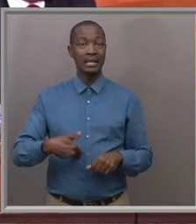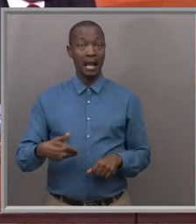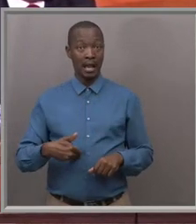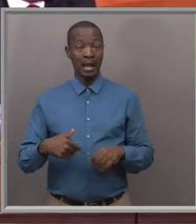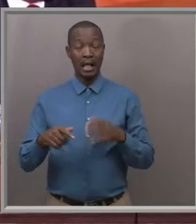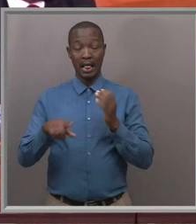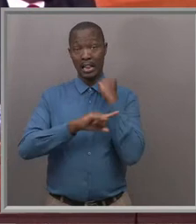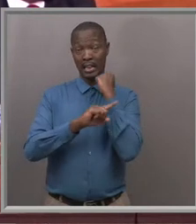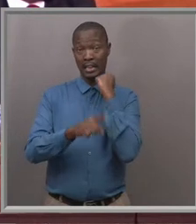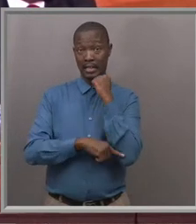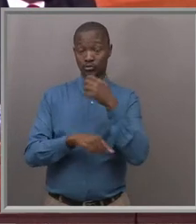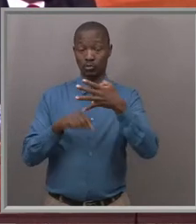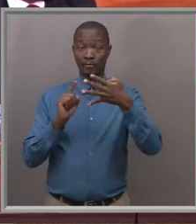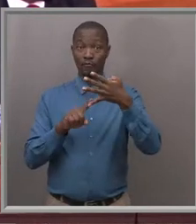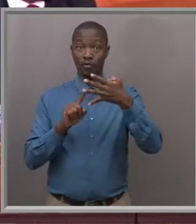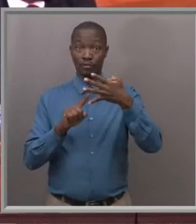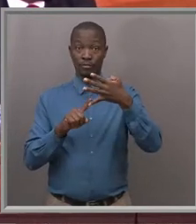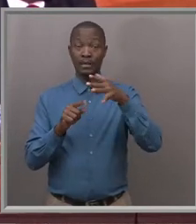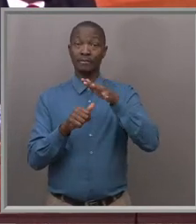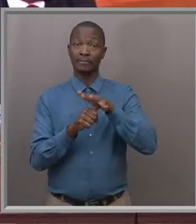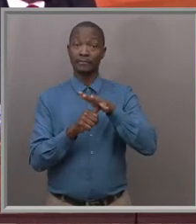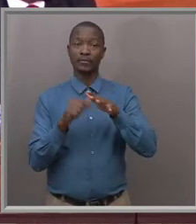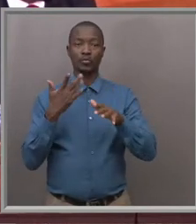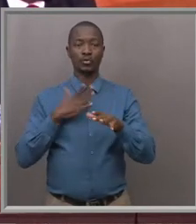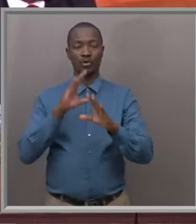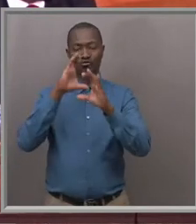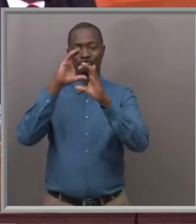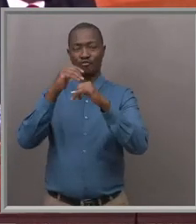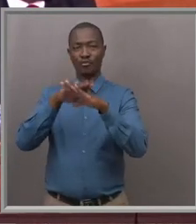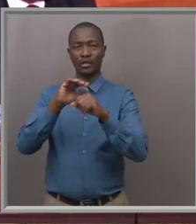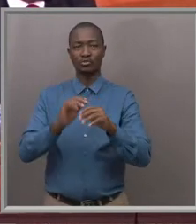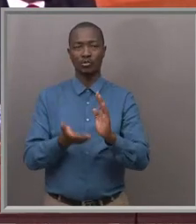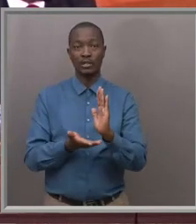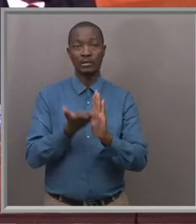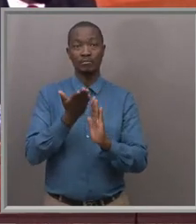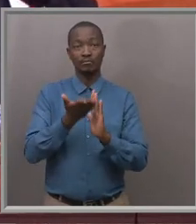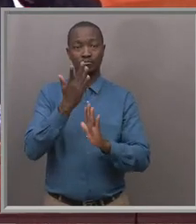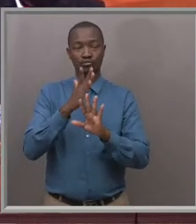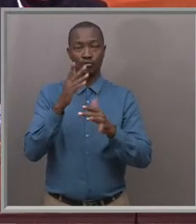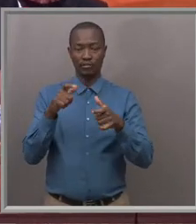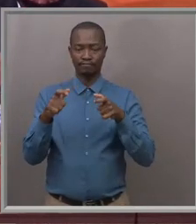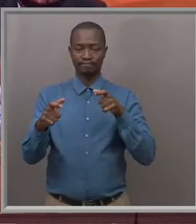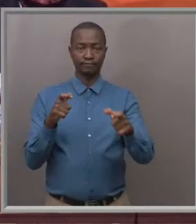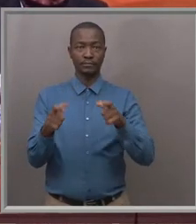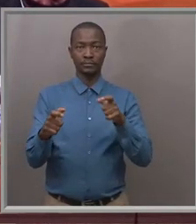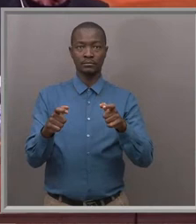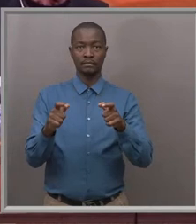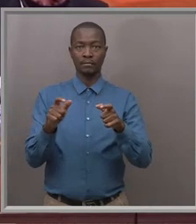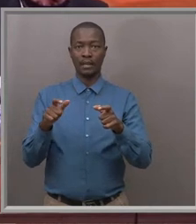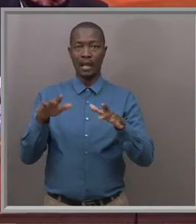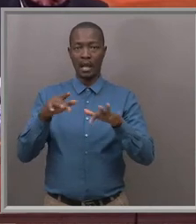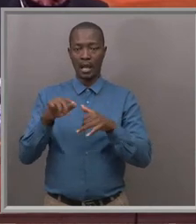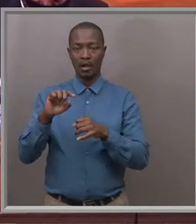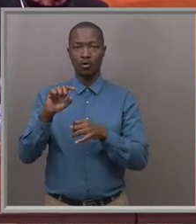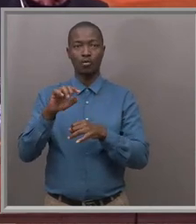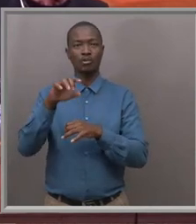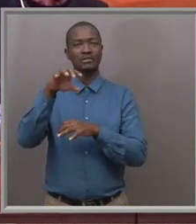fourth priority, we would like to focus on improving governance across the Gauteng City region